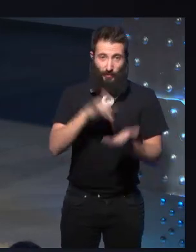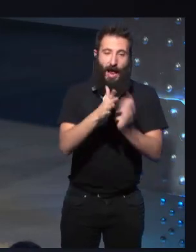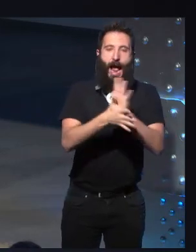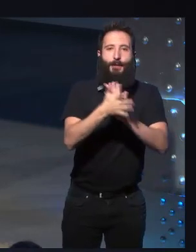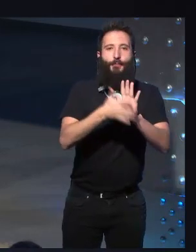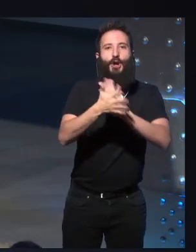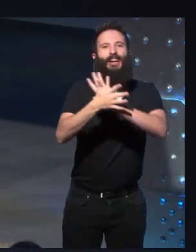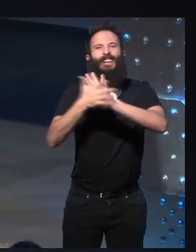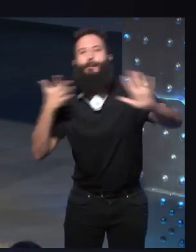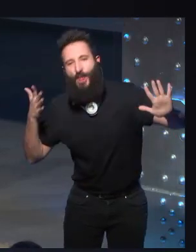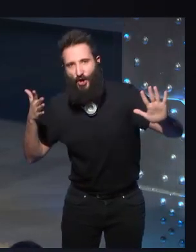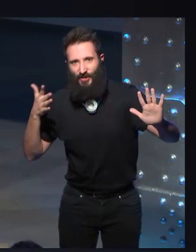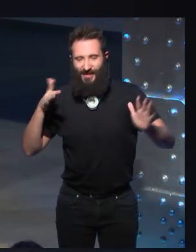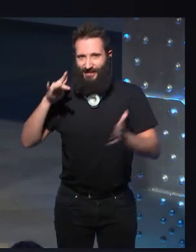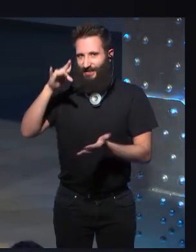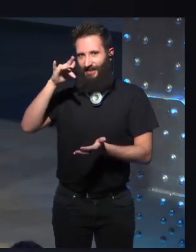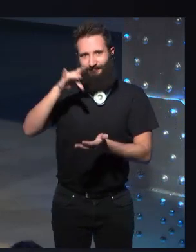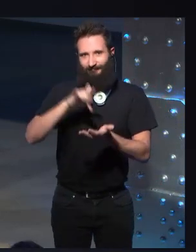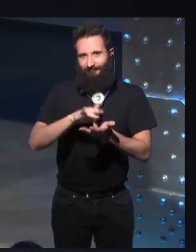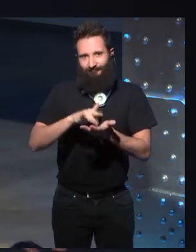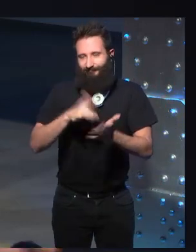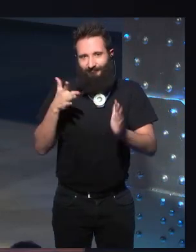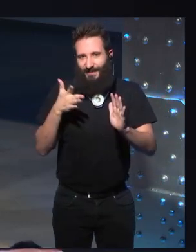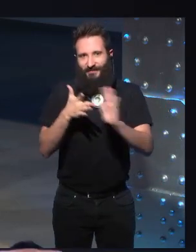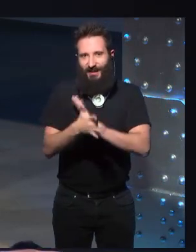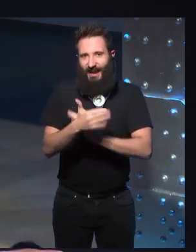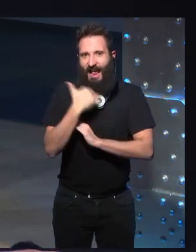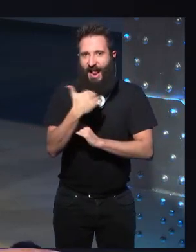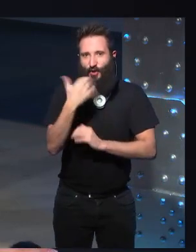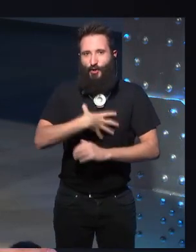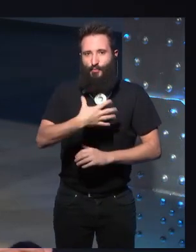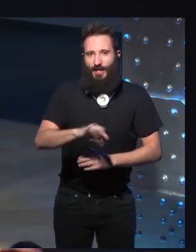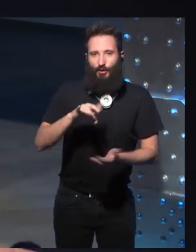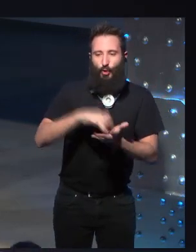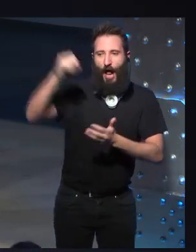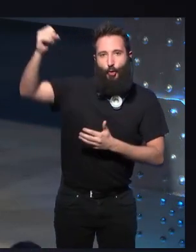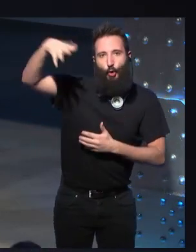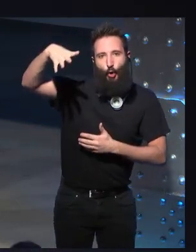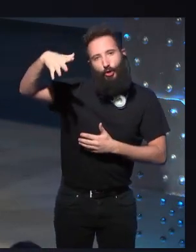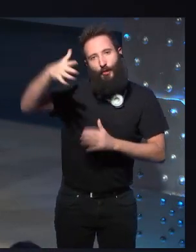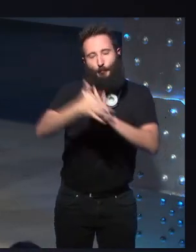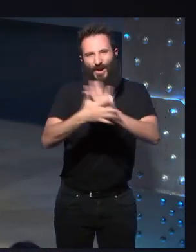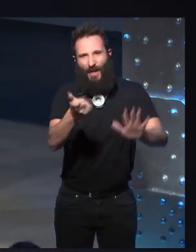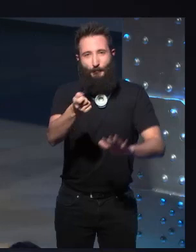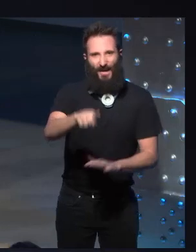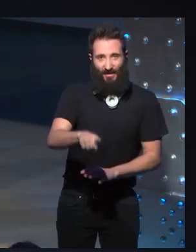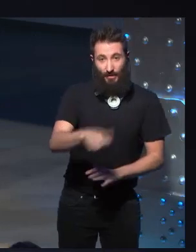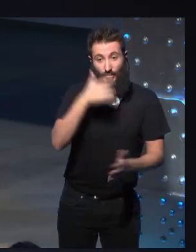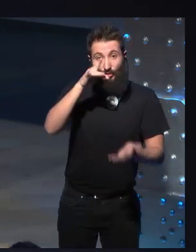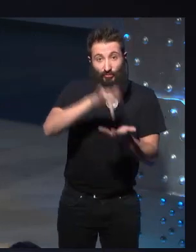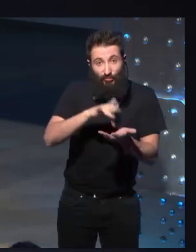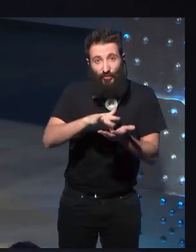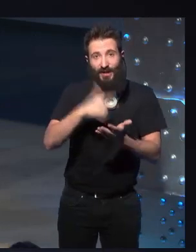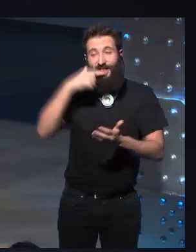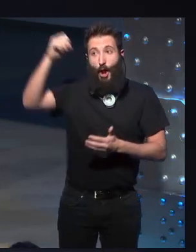that goes around the speed of light. And this equation tells us that the closer you go to the speed of